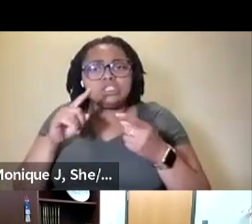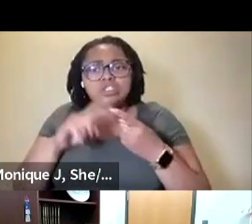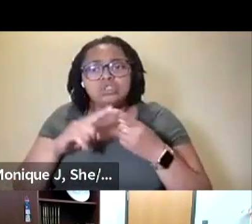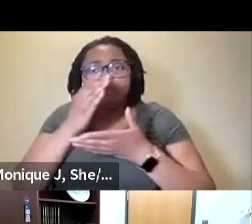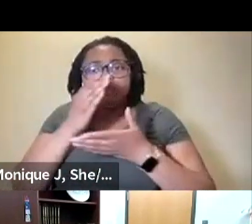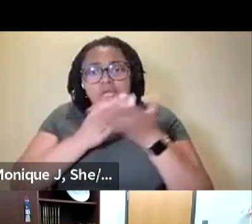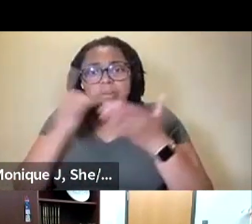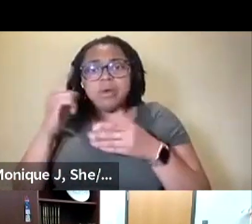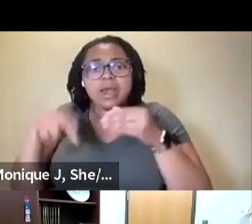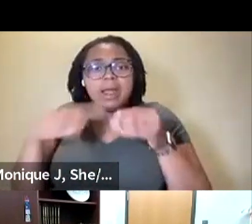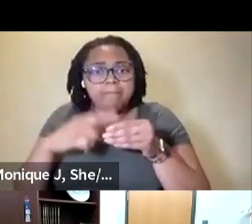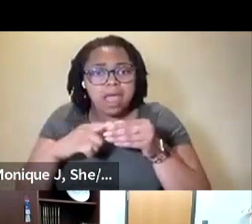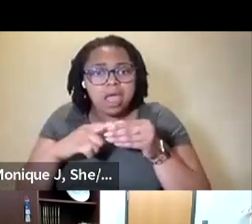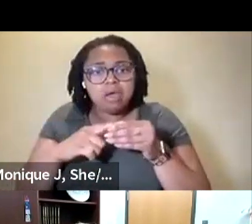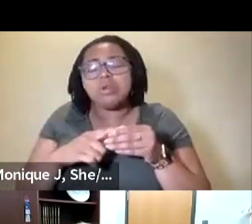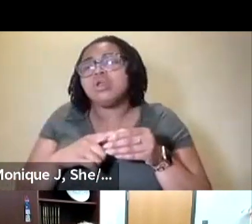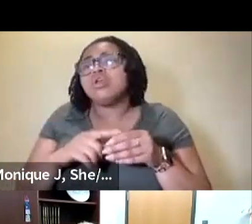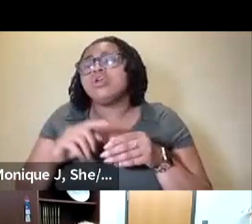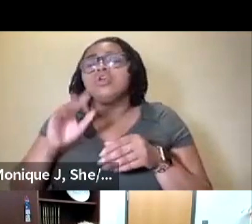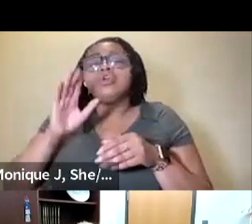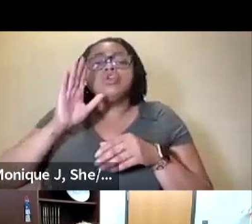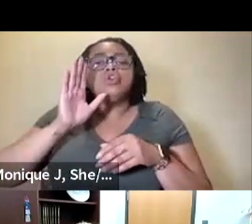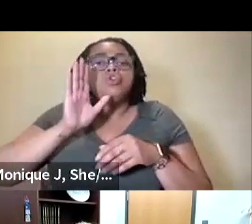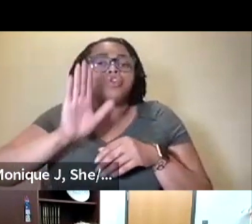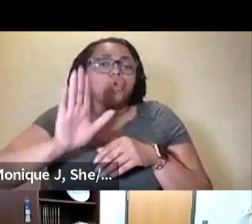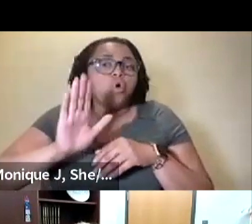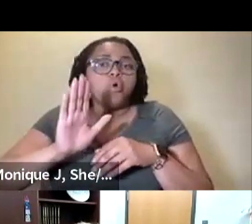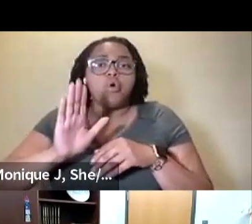that, you know, your table out here on